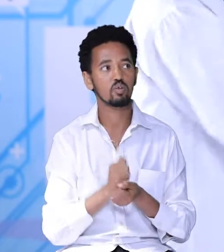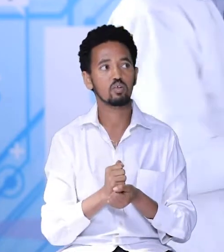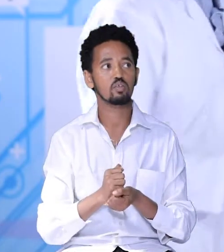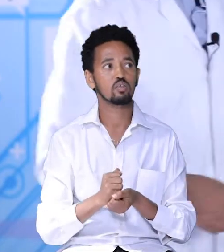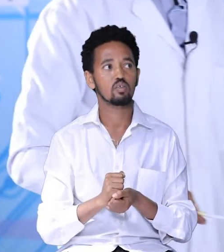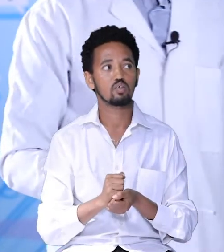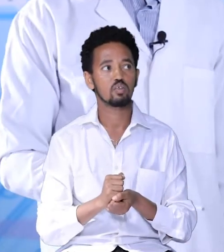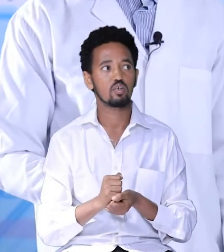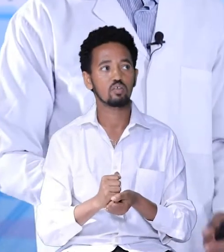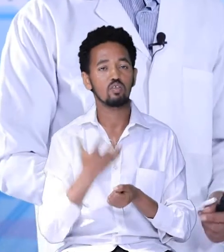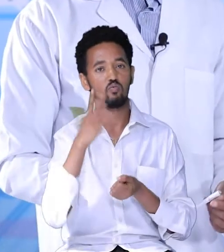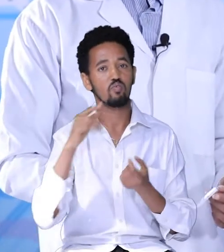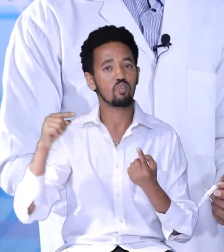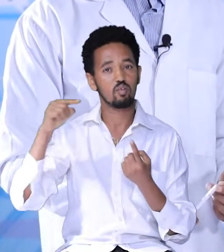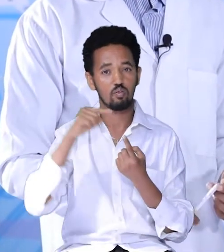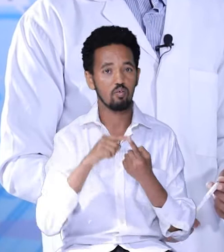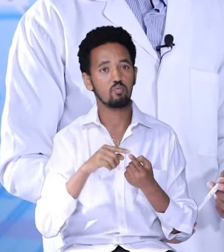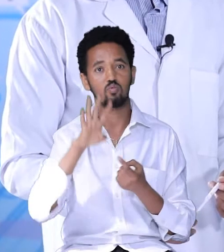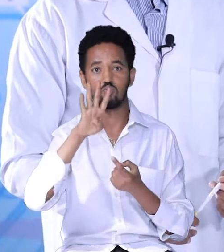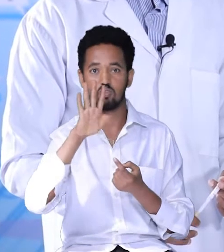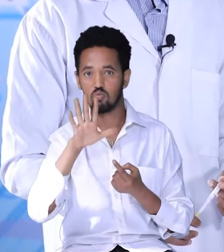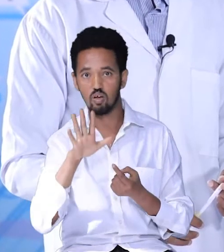times 1000.